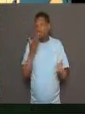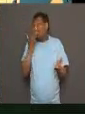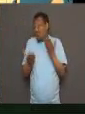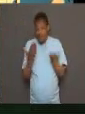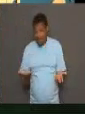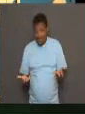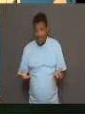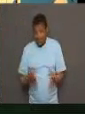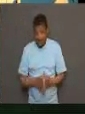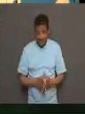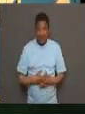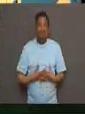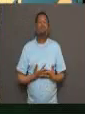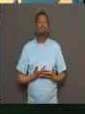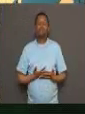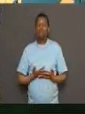be?